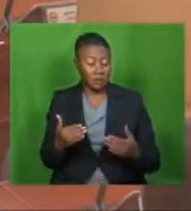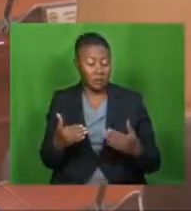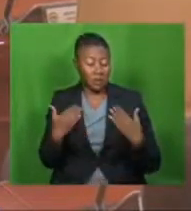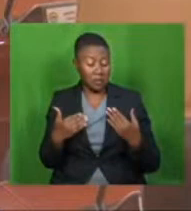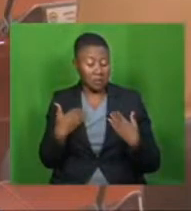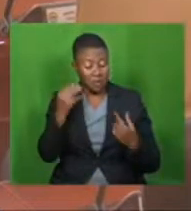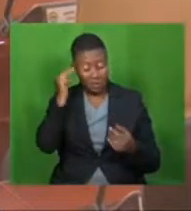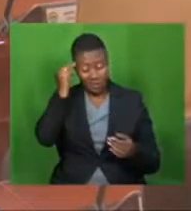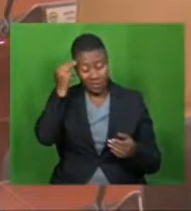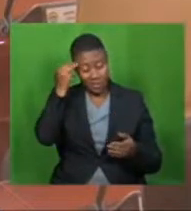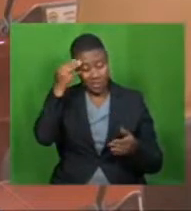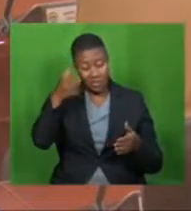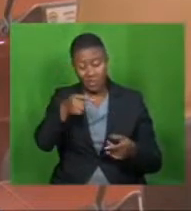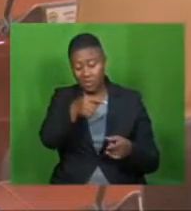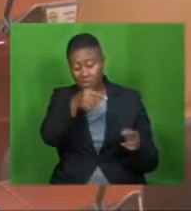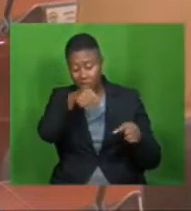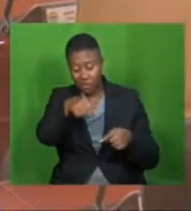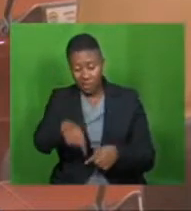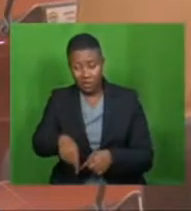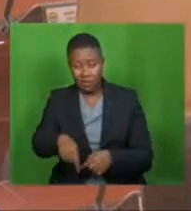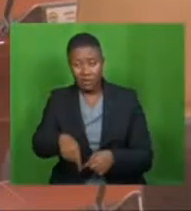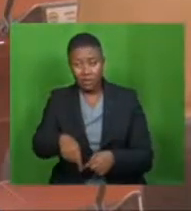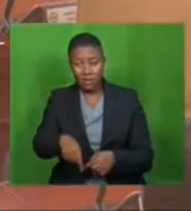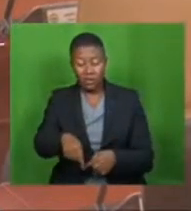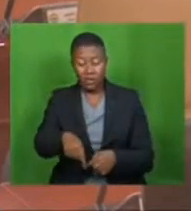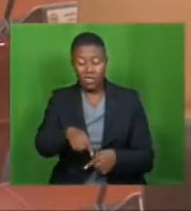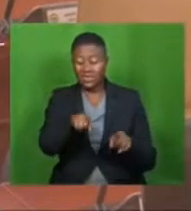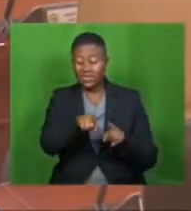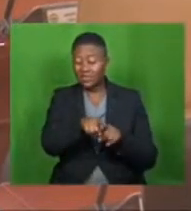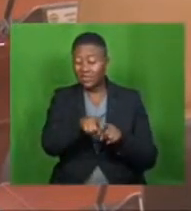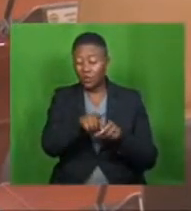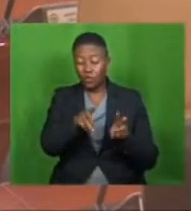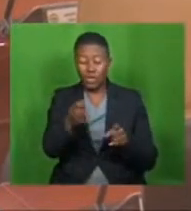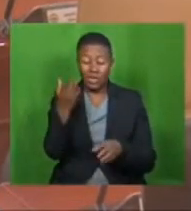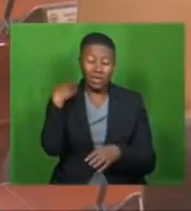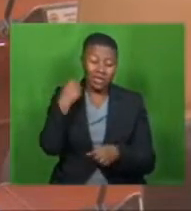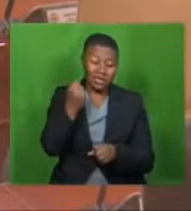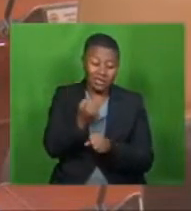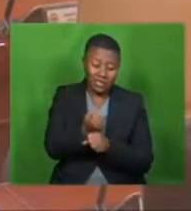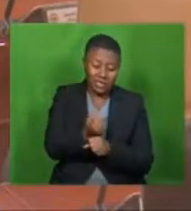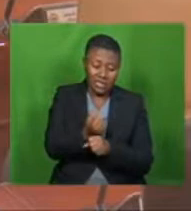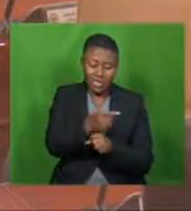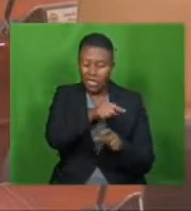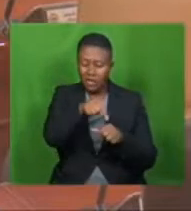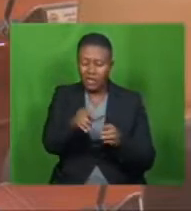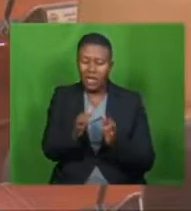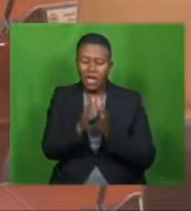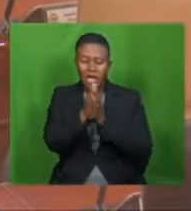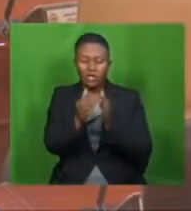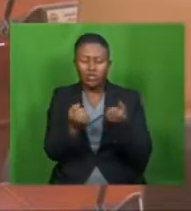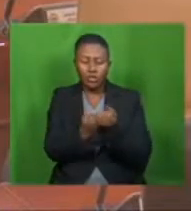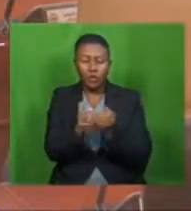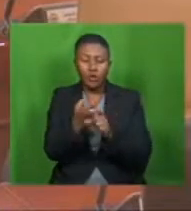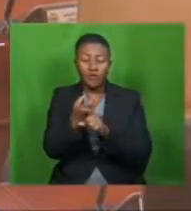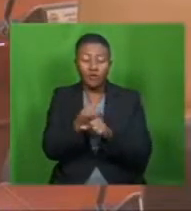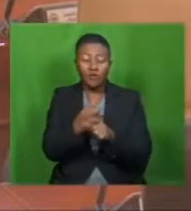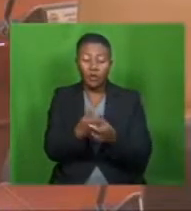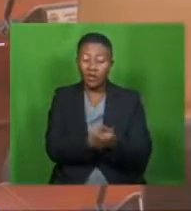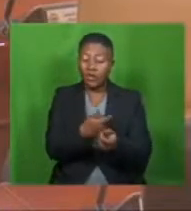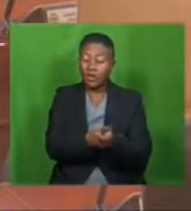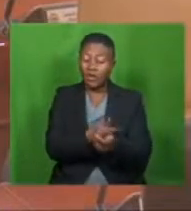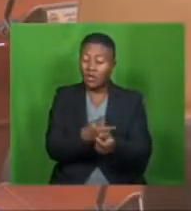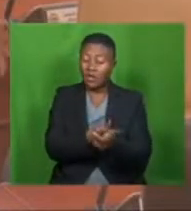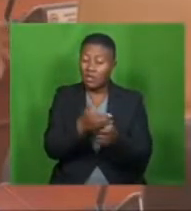has come here, as he did last year, to ask for the support of the Ghanaian public and to give us